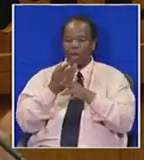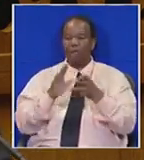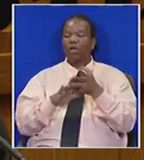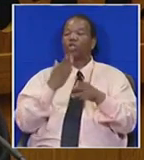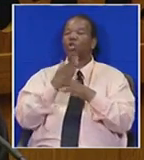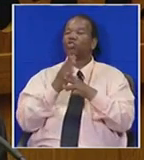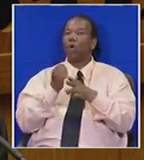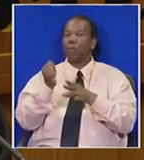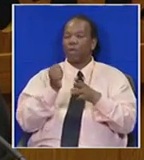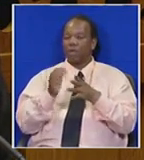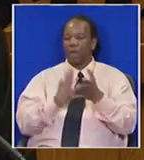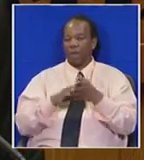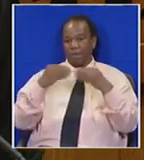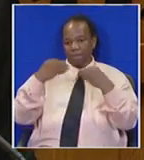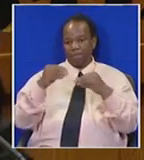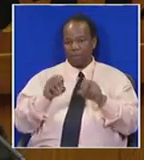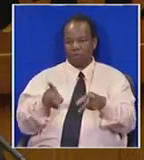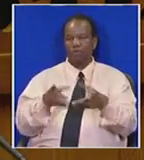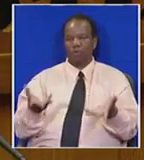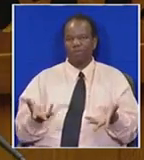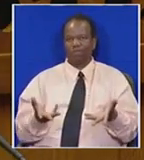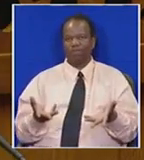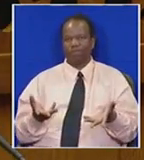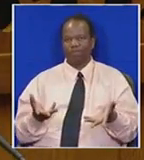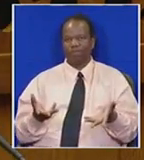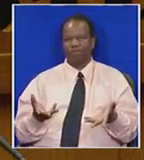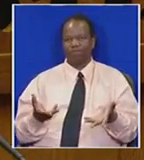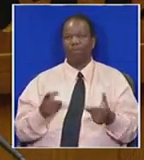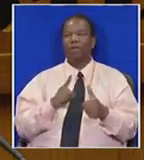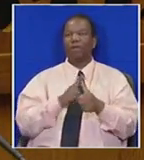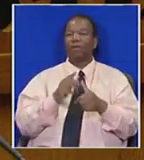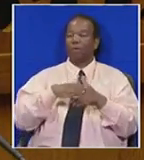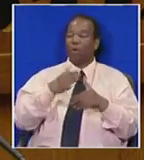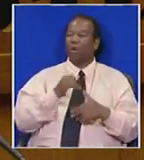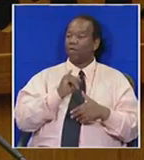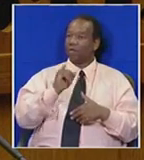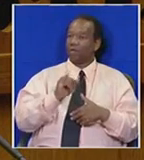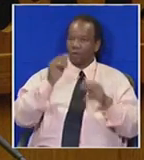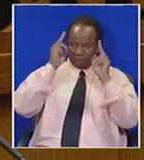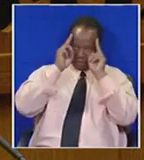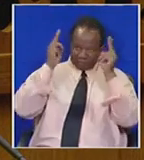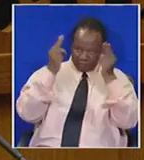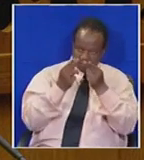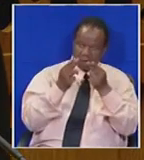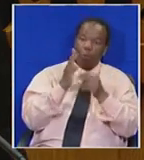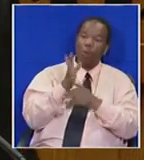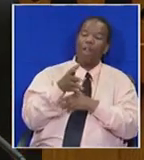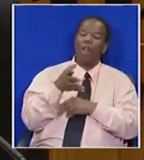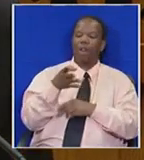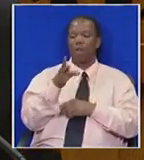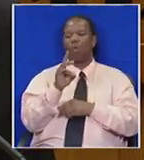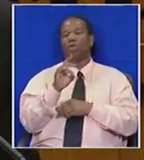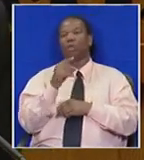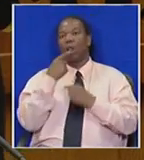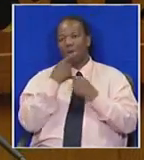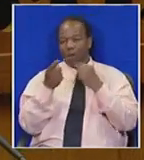themselves, and entrepreneurial opportunities. In addition to the new investment in higher education to be announced on Wednesday,